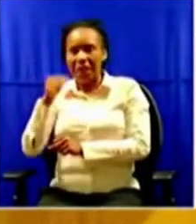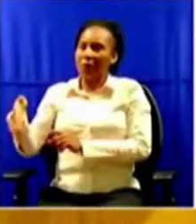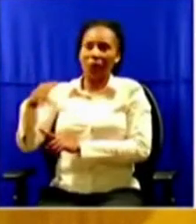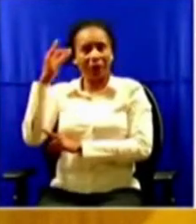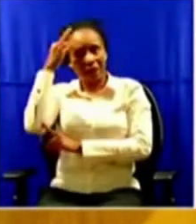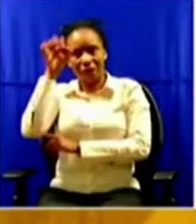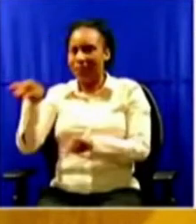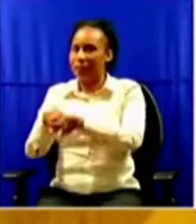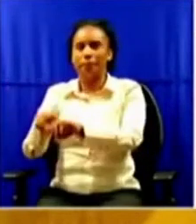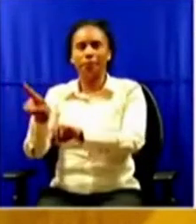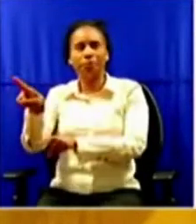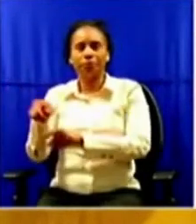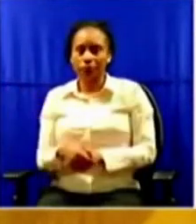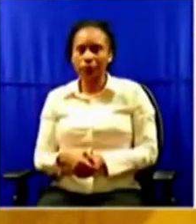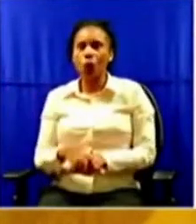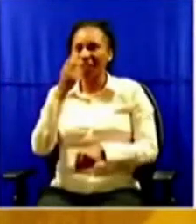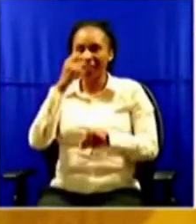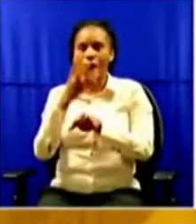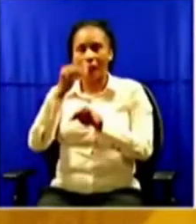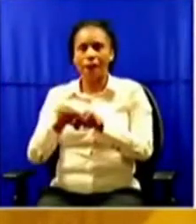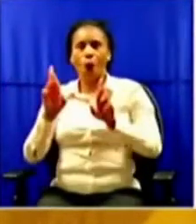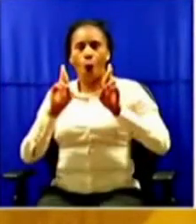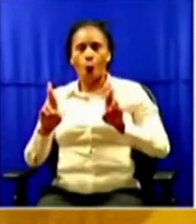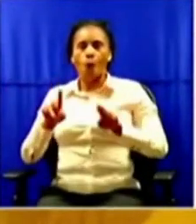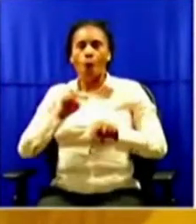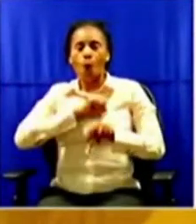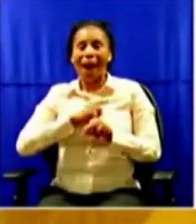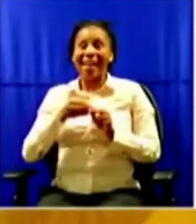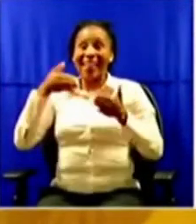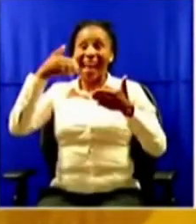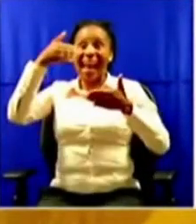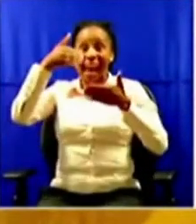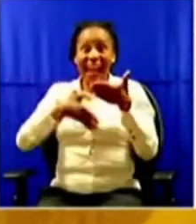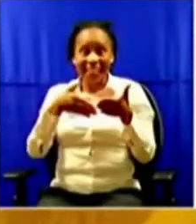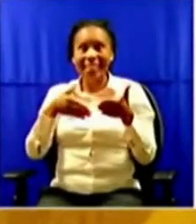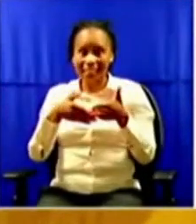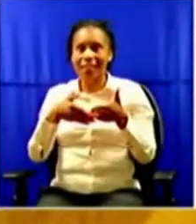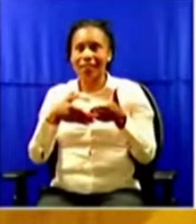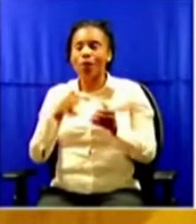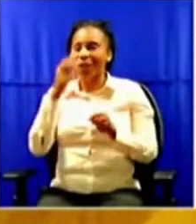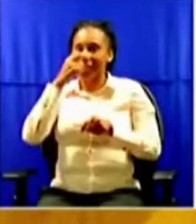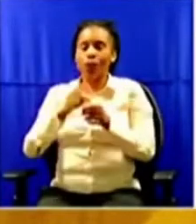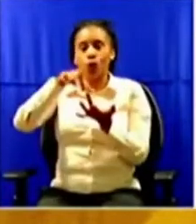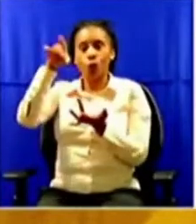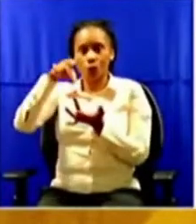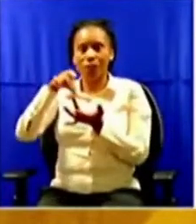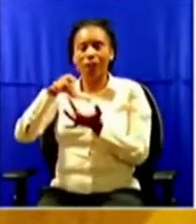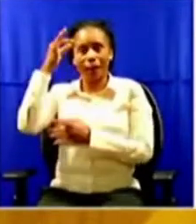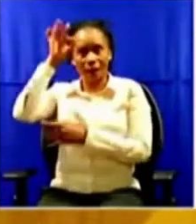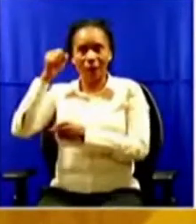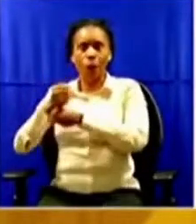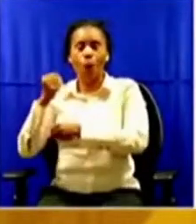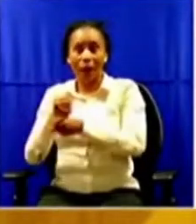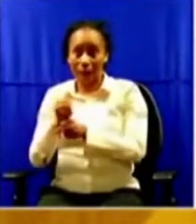hope, because in the end, the choice facing South Africa is between a government that works and a government that doesn't work. And